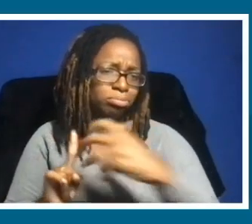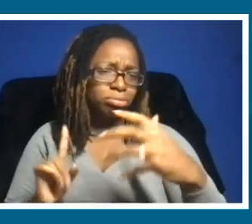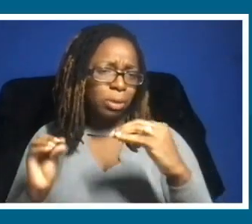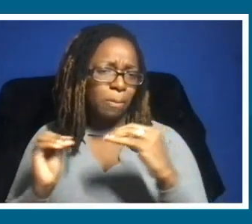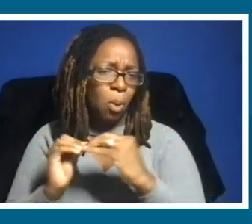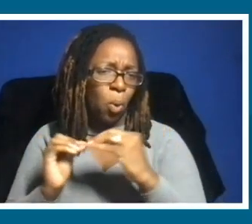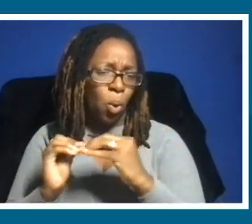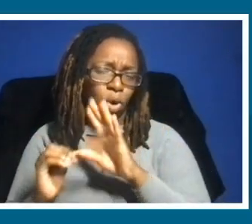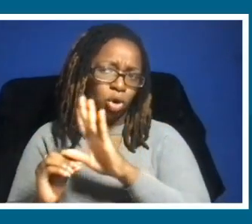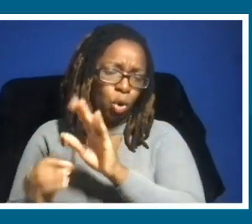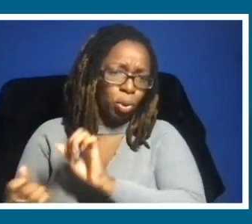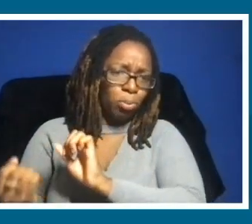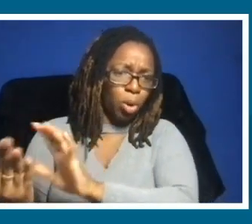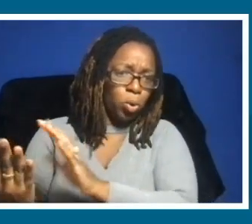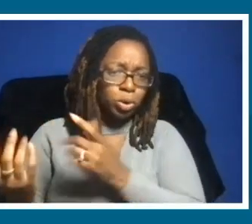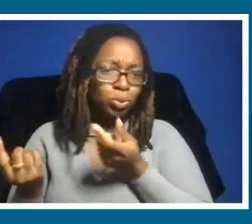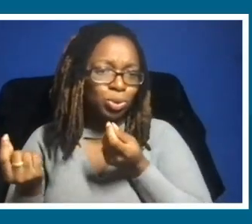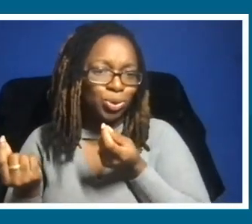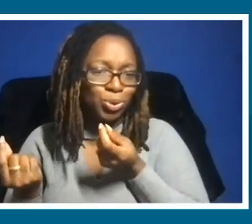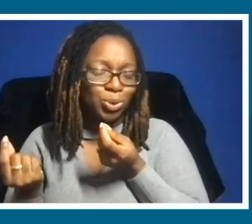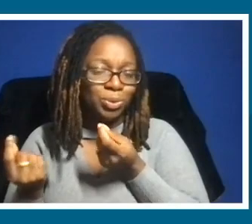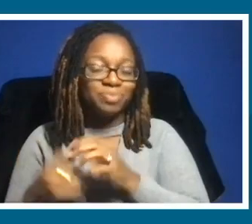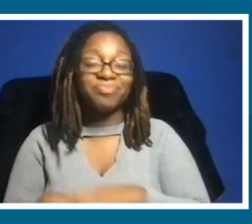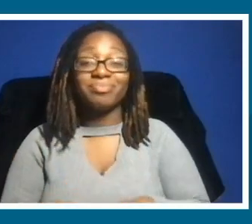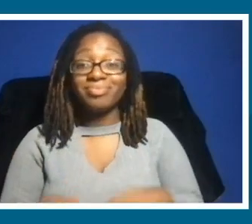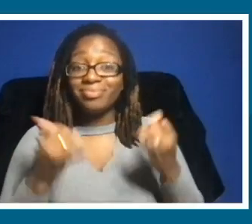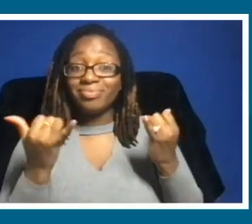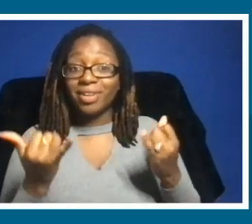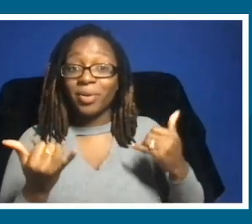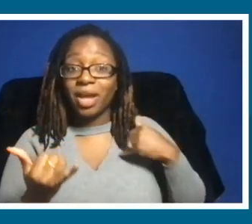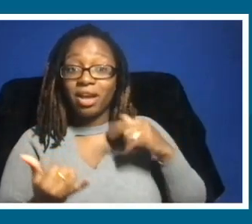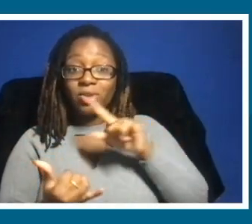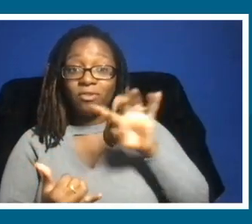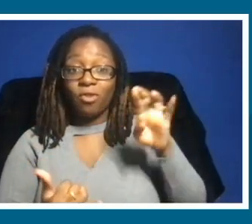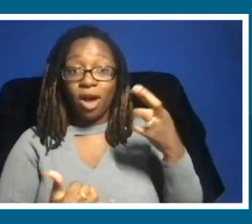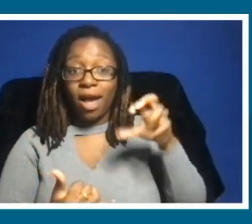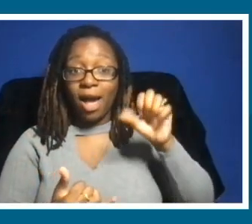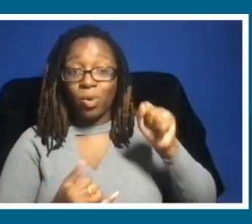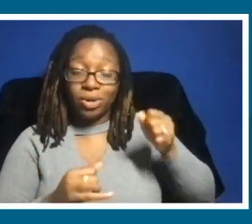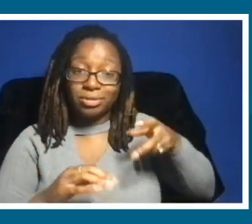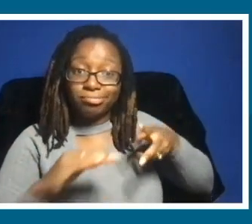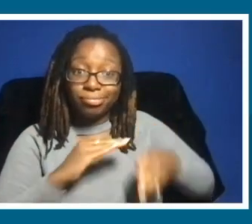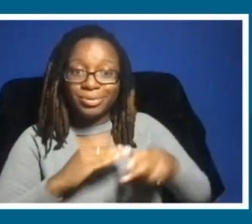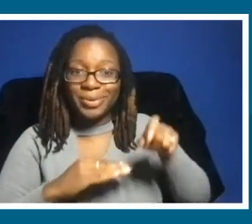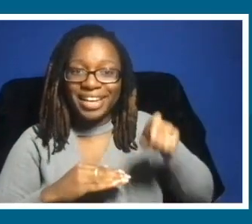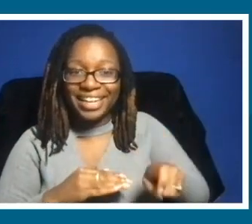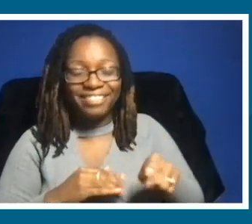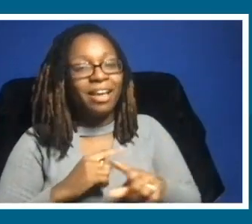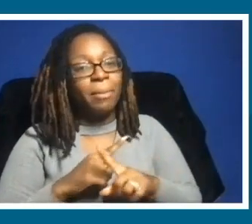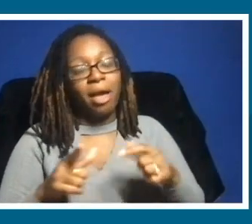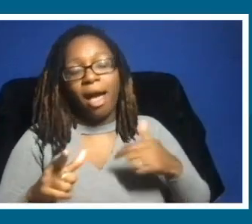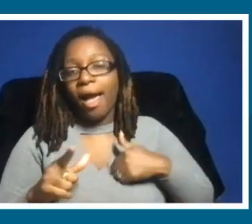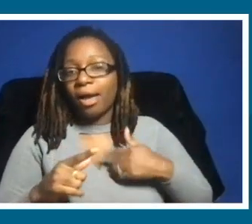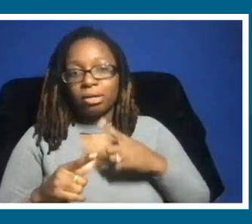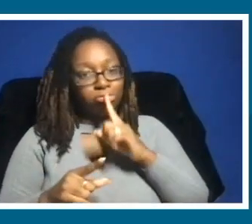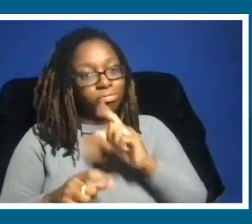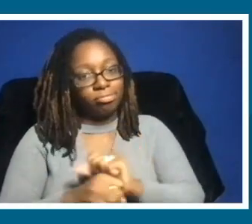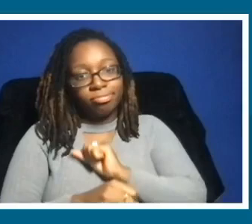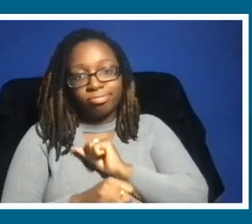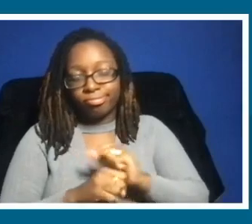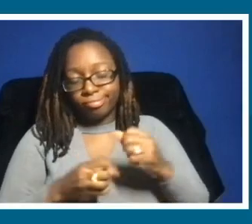do now? Because we had like a 24-hour deadline. And I can't say enough about literally the